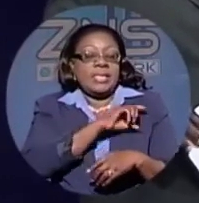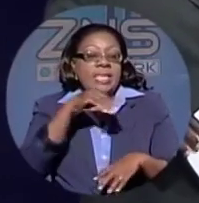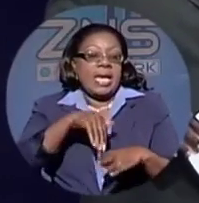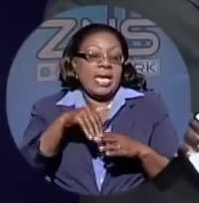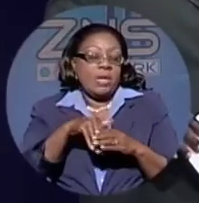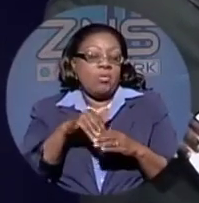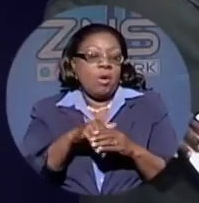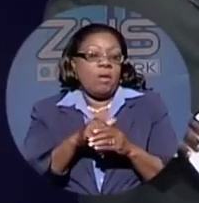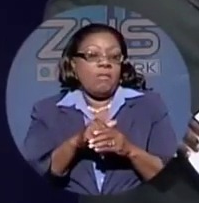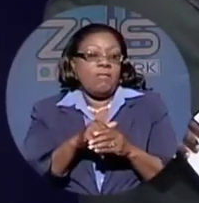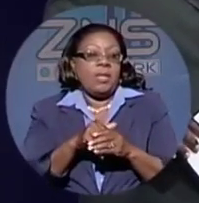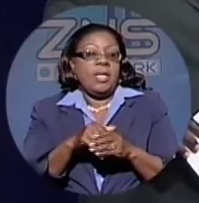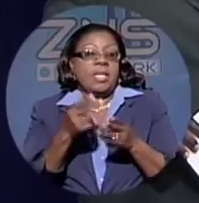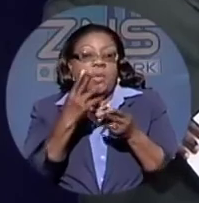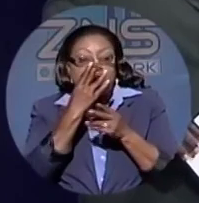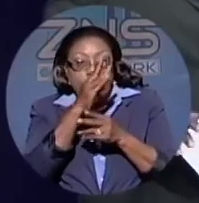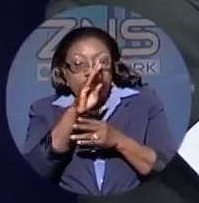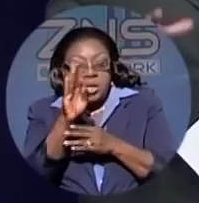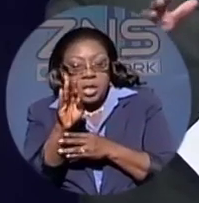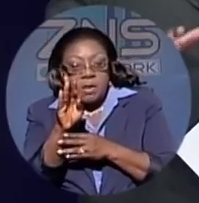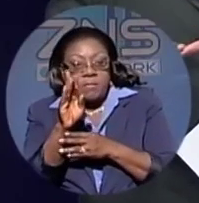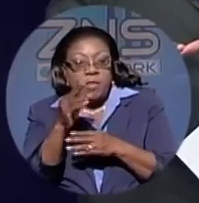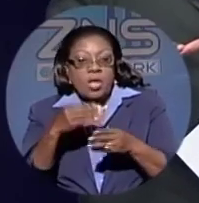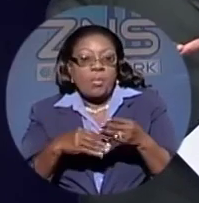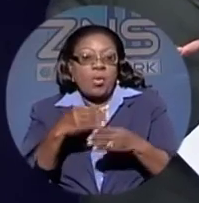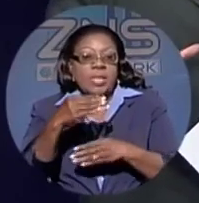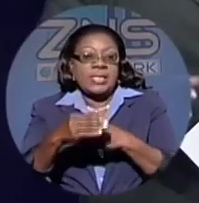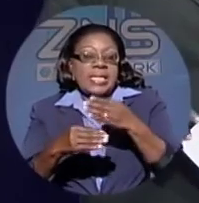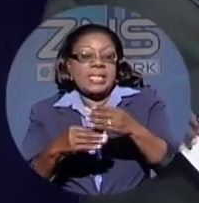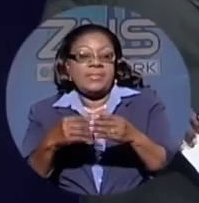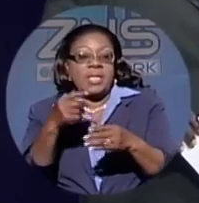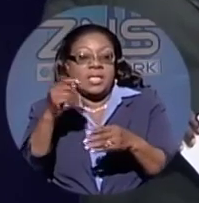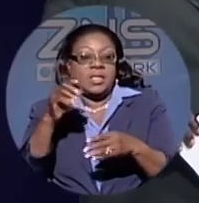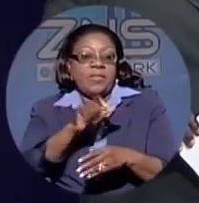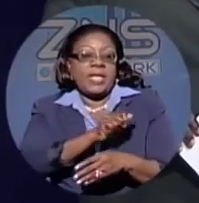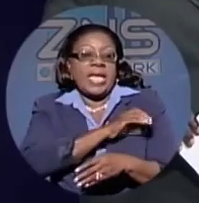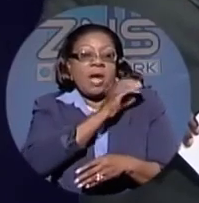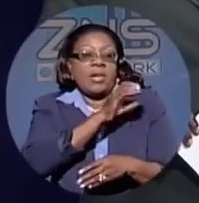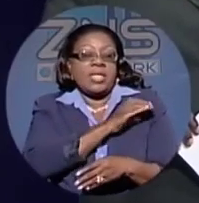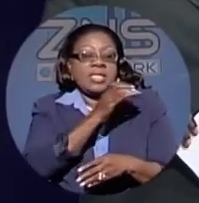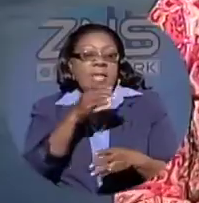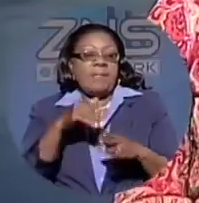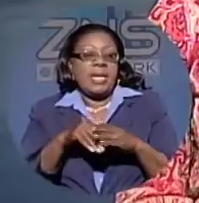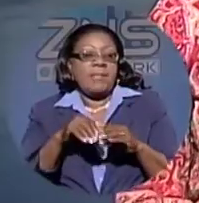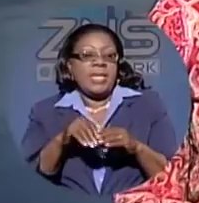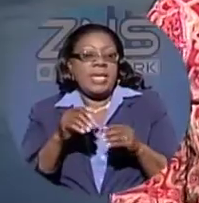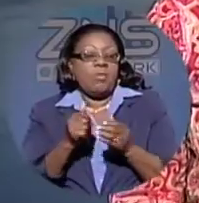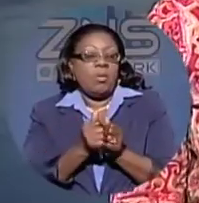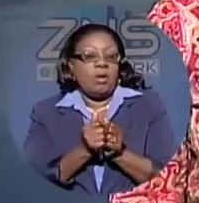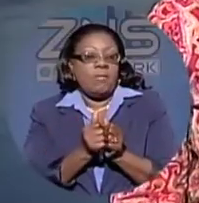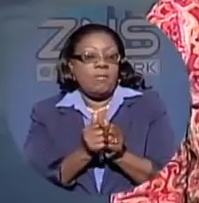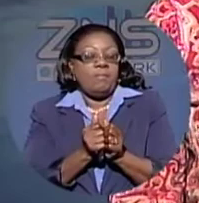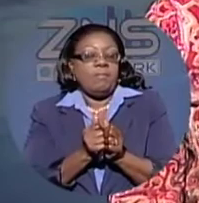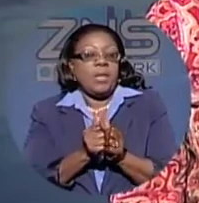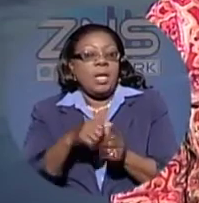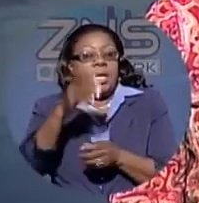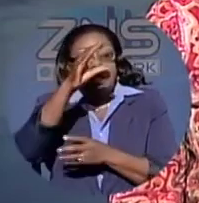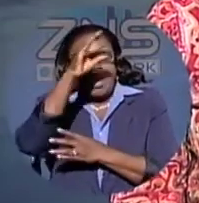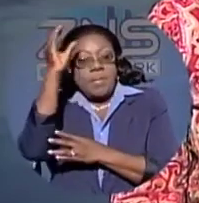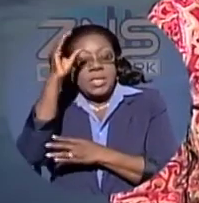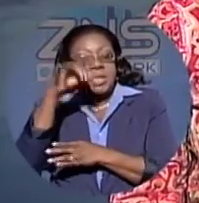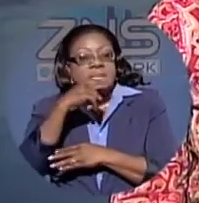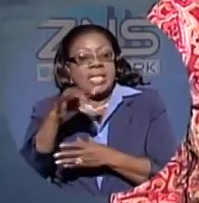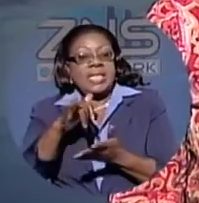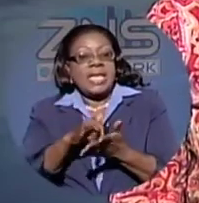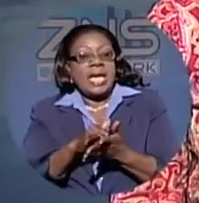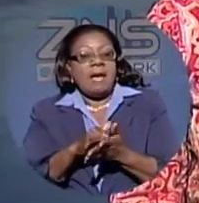they want to watch over the process themselves because of the character that may be involved. Clint, I know the commissioner said they have about